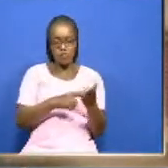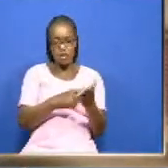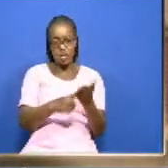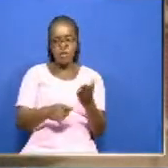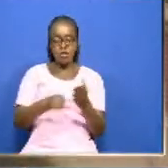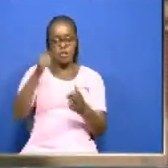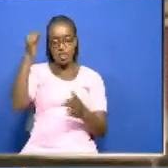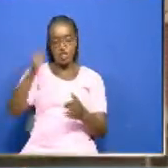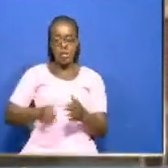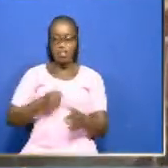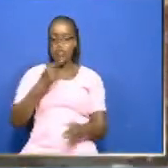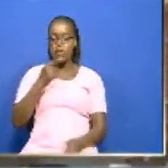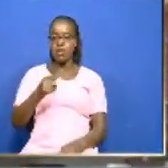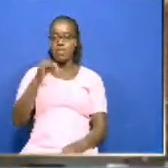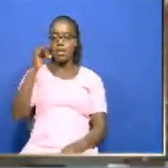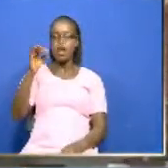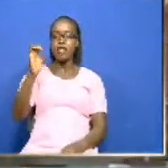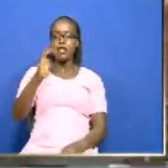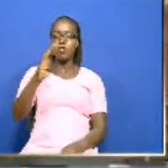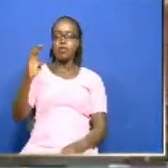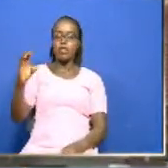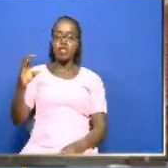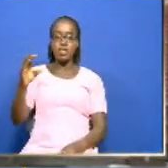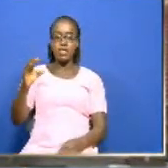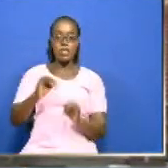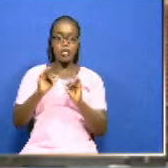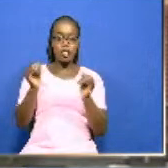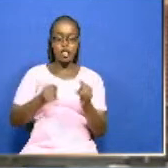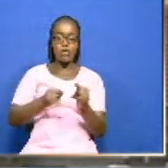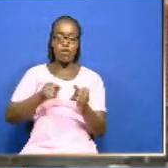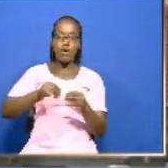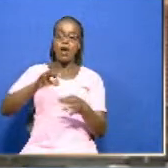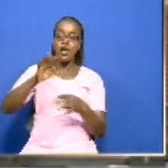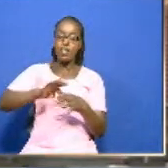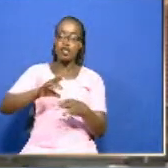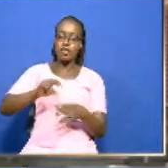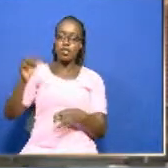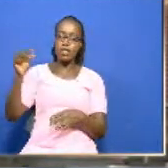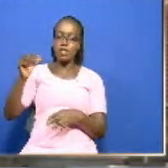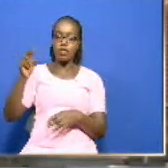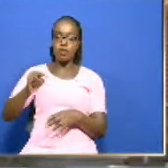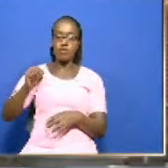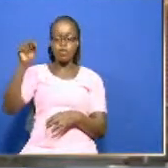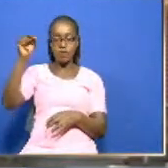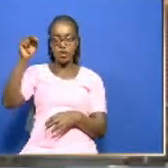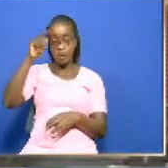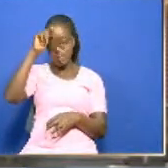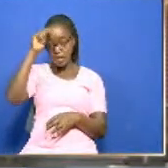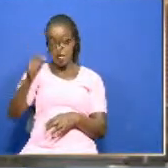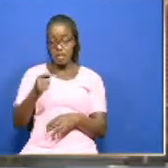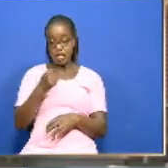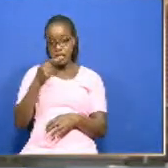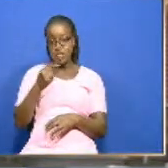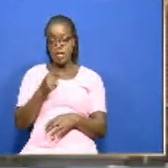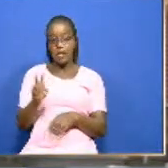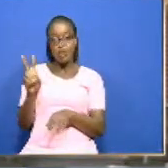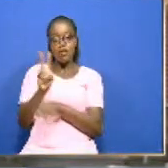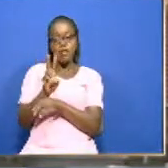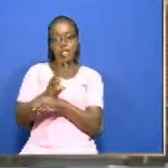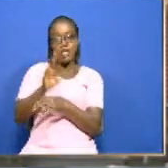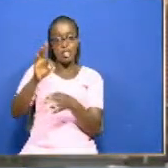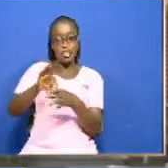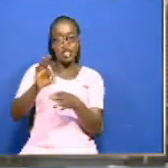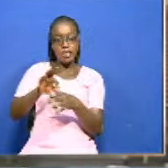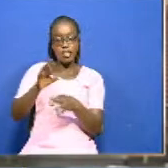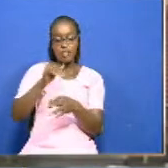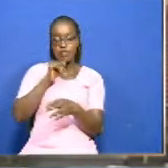directed IBC to conduct fresh parliamentary election in Gatundu North. The judge ruled that she was not validly elected due